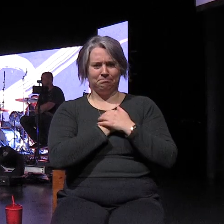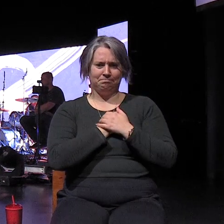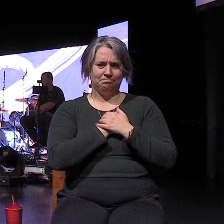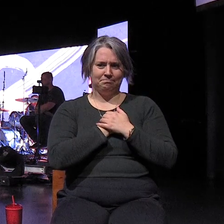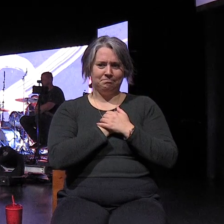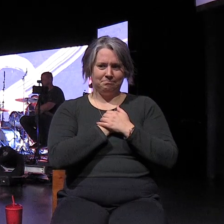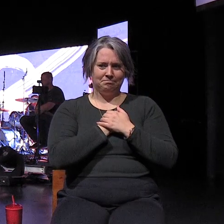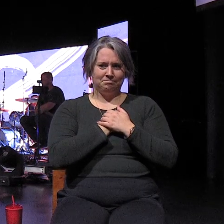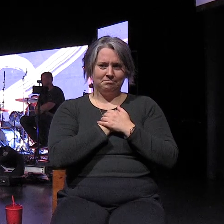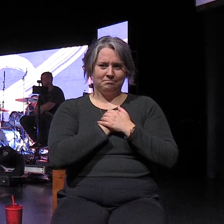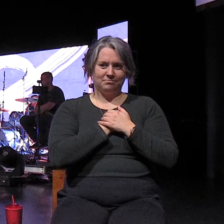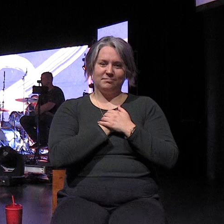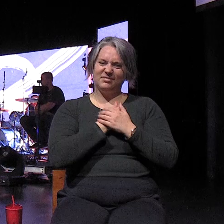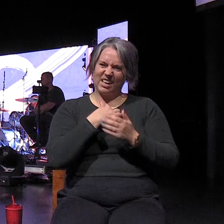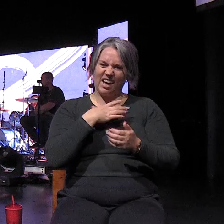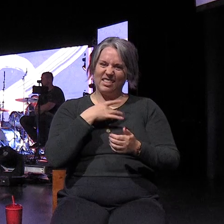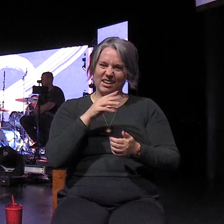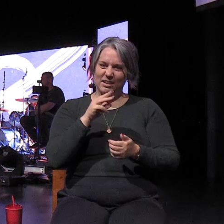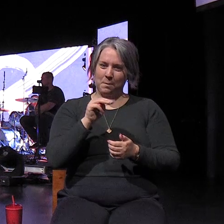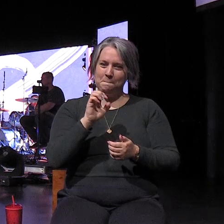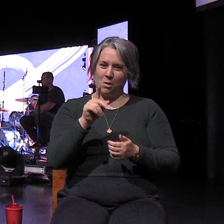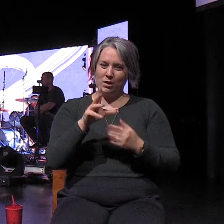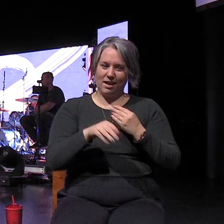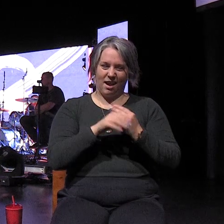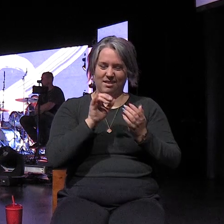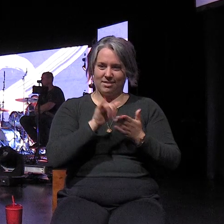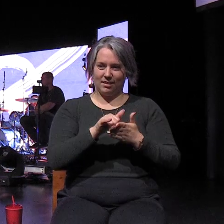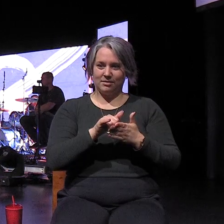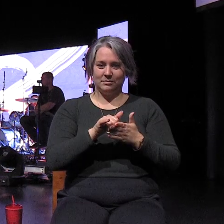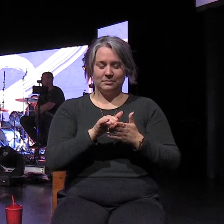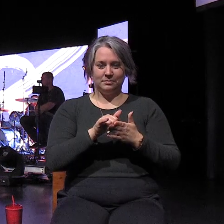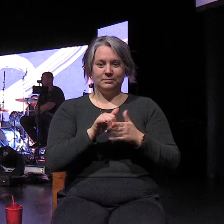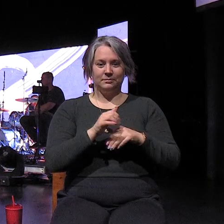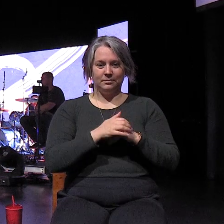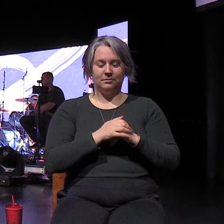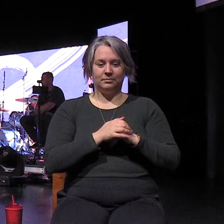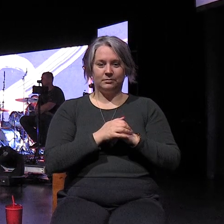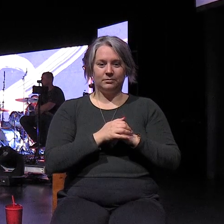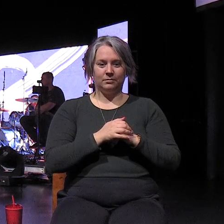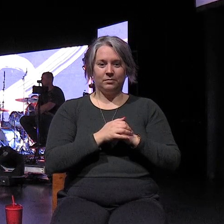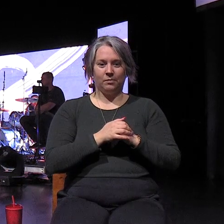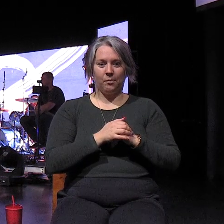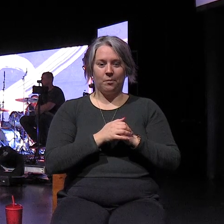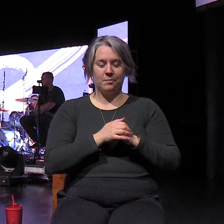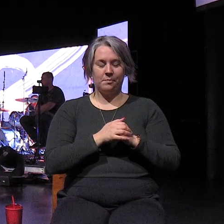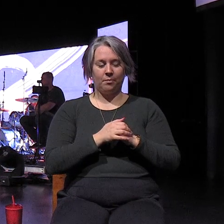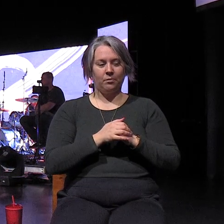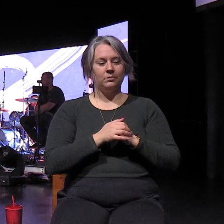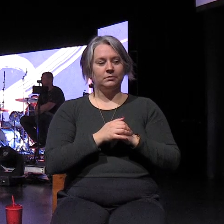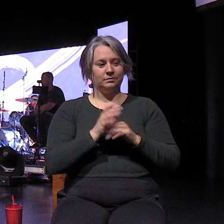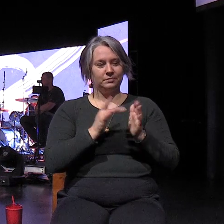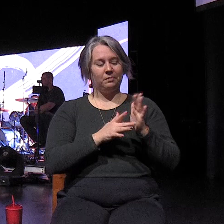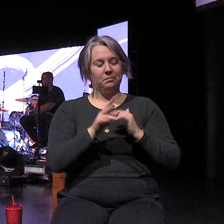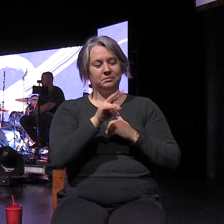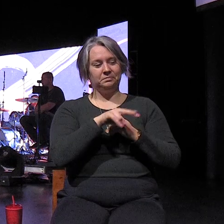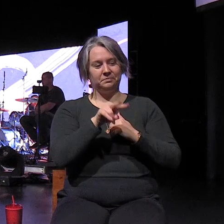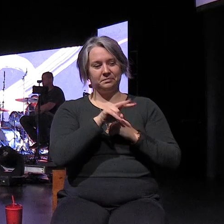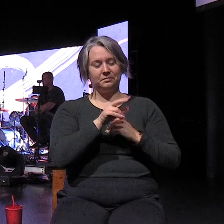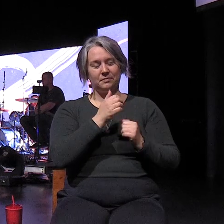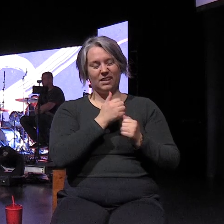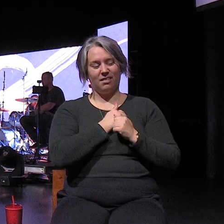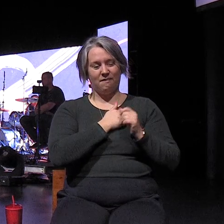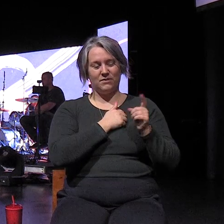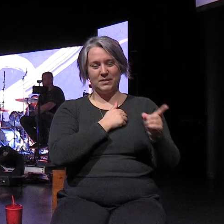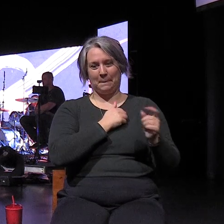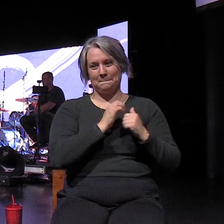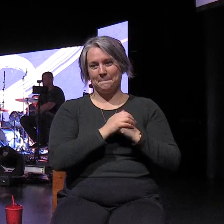Mark inserted that into this narrative. Right before Jesus put his finger on his one thing, it says he loved him. I think